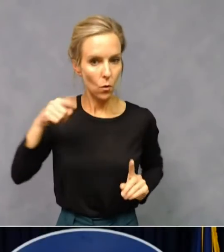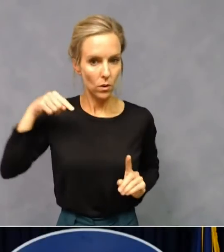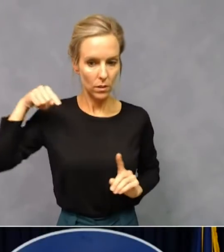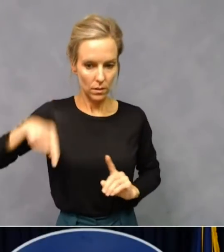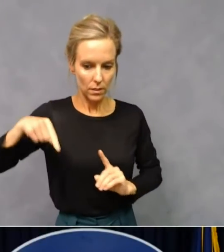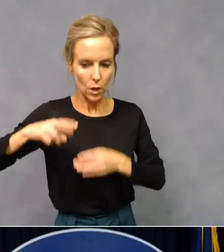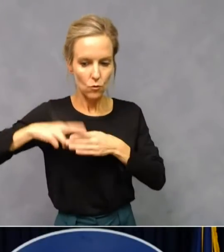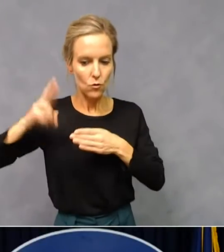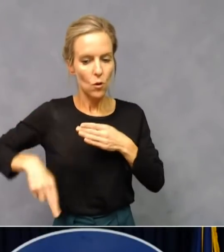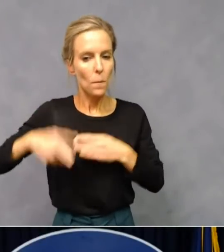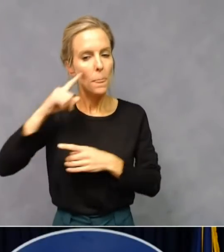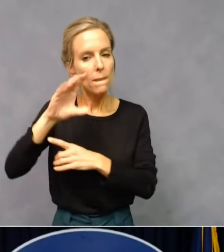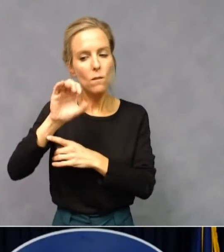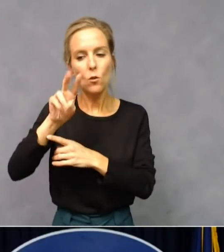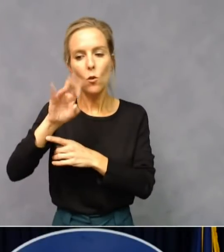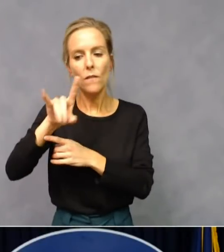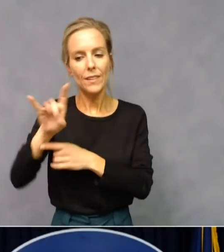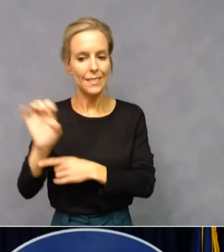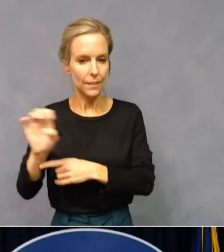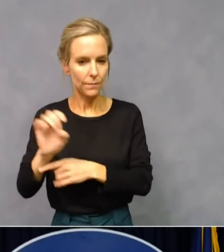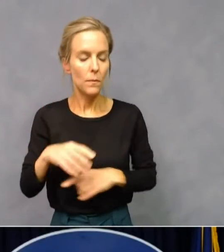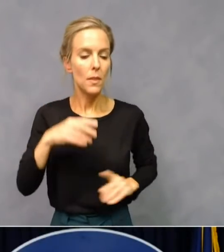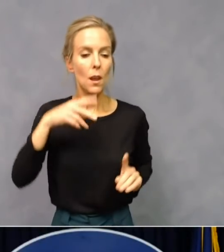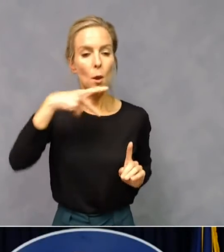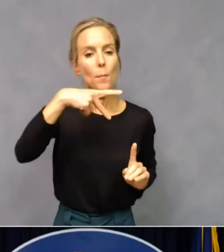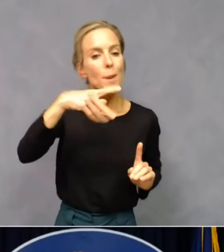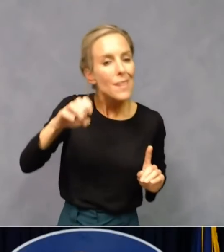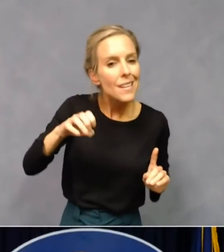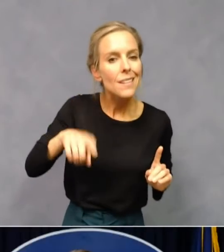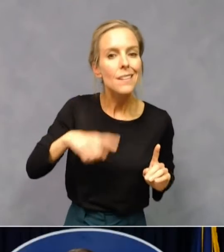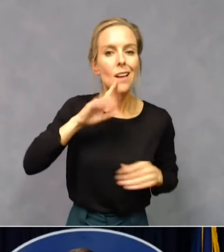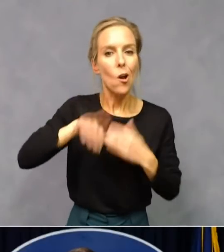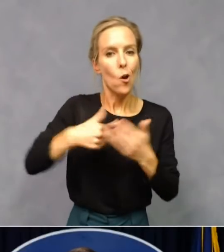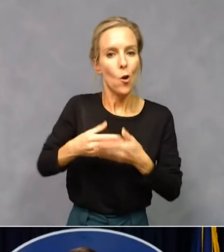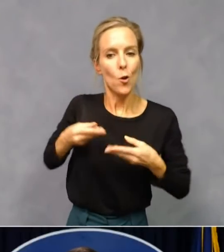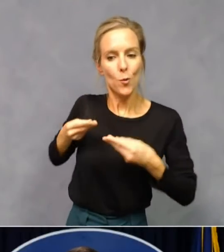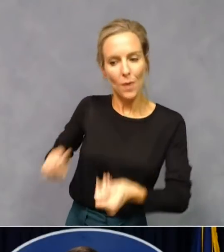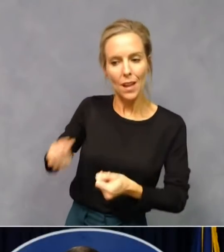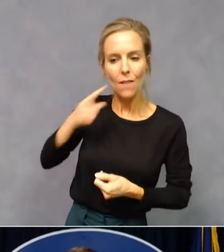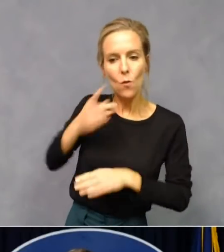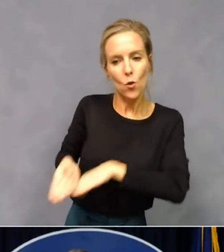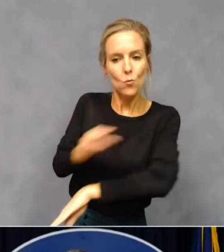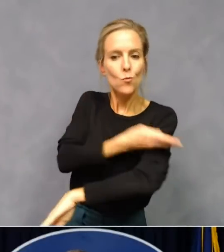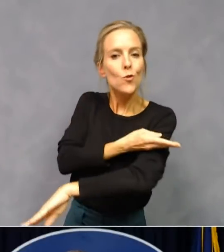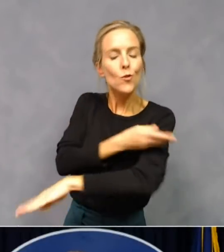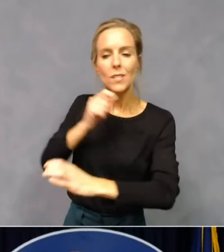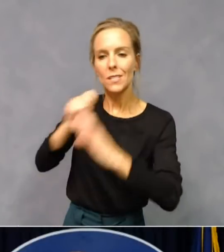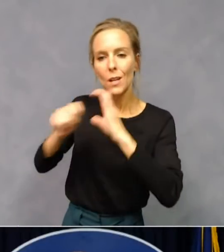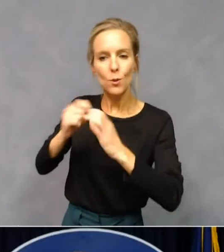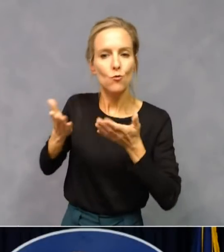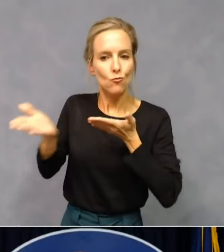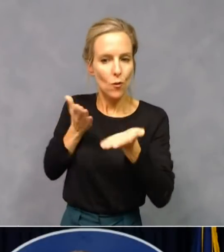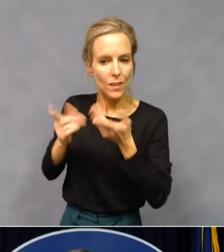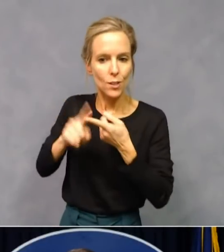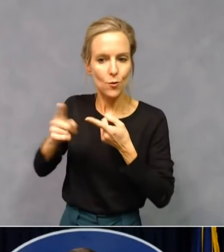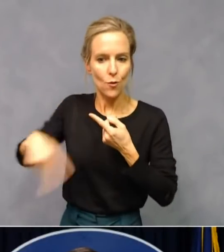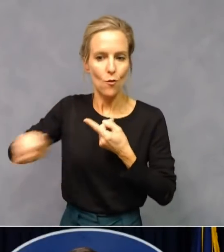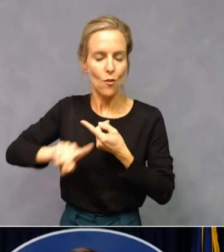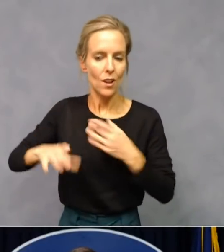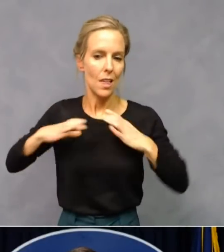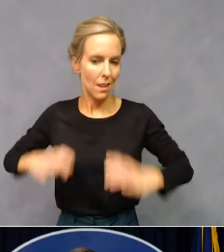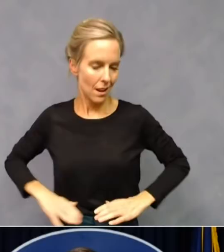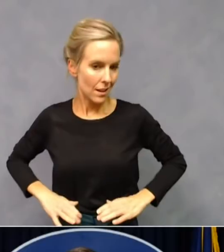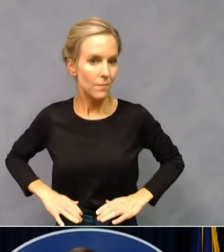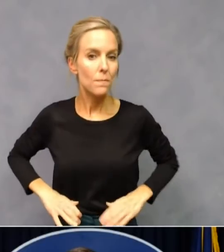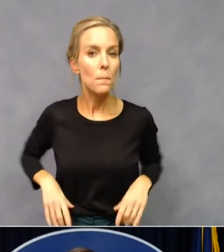emergency. So PPE and all expenses to improve telecommunication services to their clients. These groups,